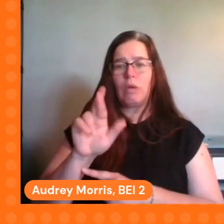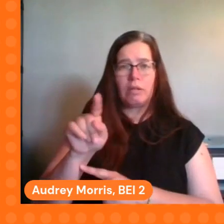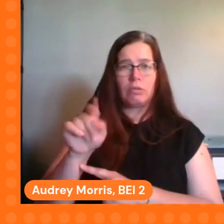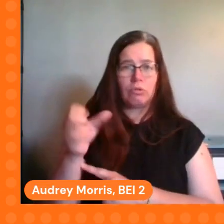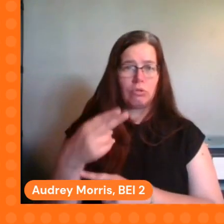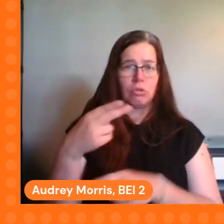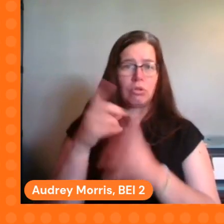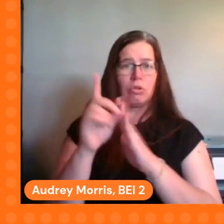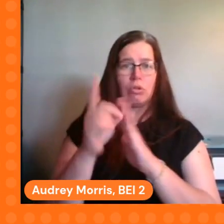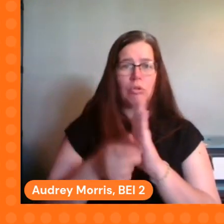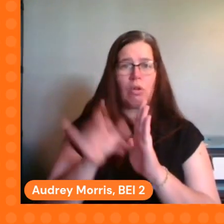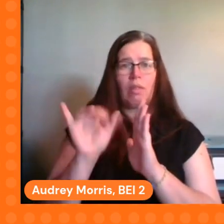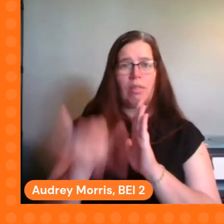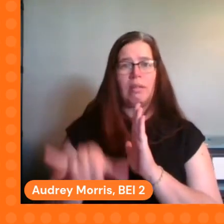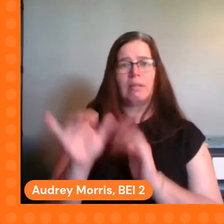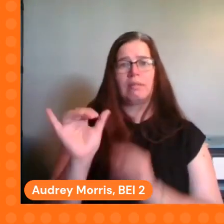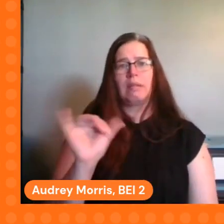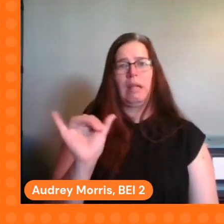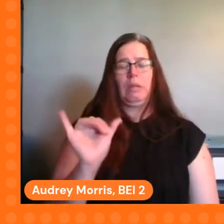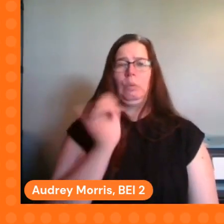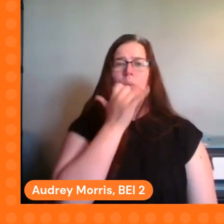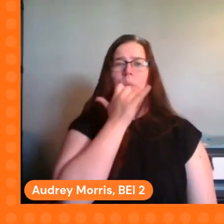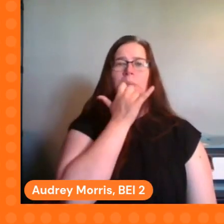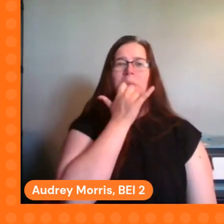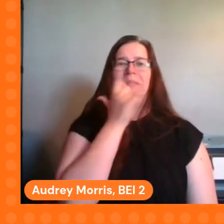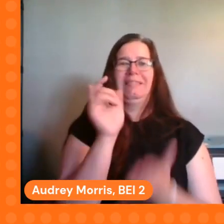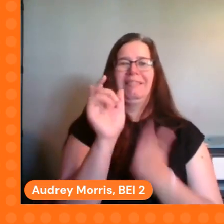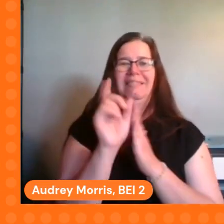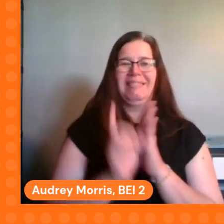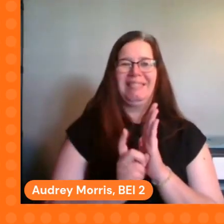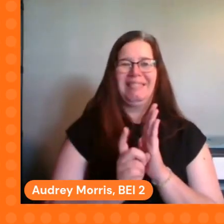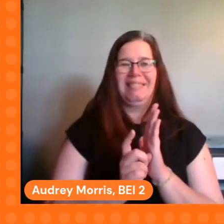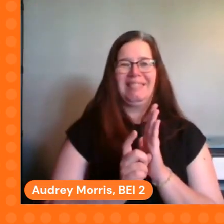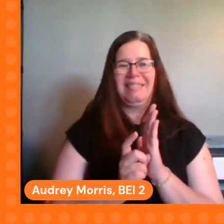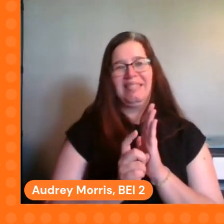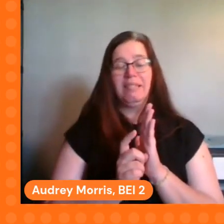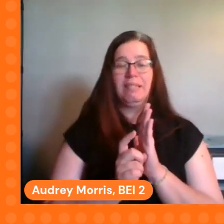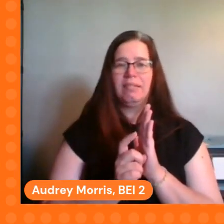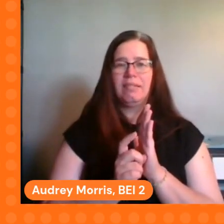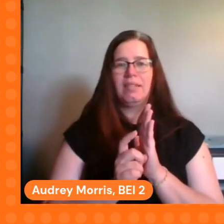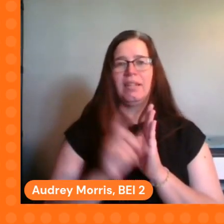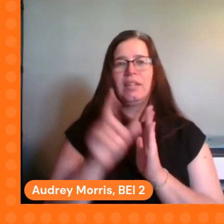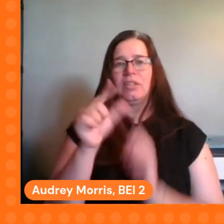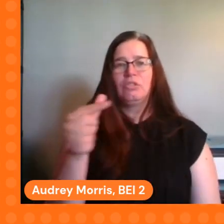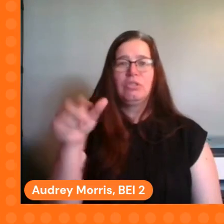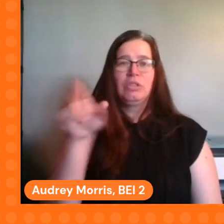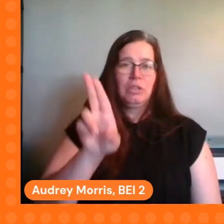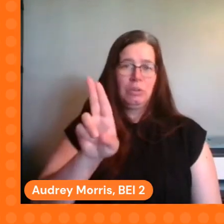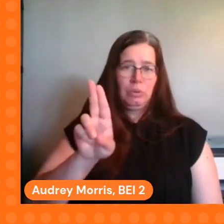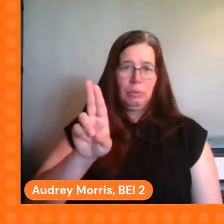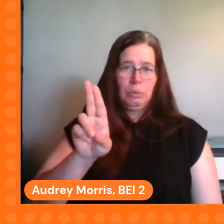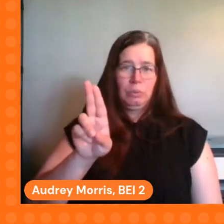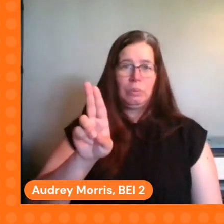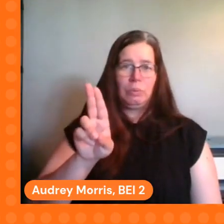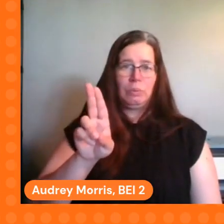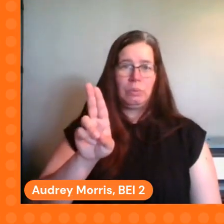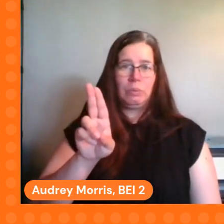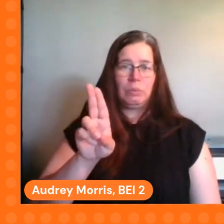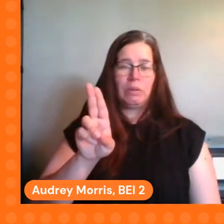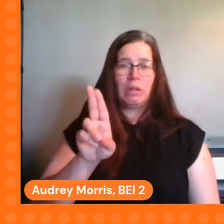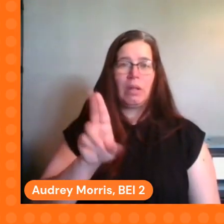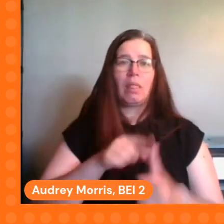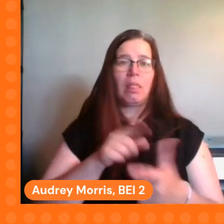a postcode, like if I do, oh, that's difficult to do on a trackpad. If they do GU, then